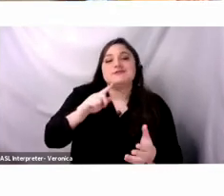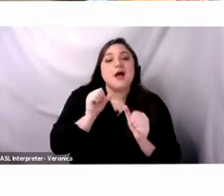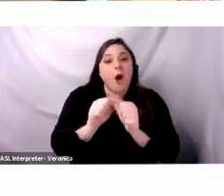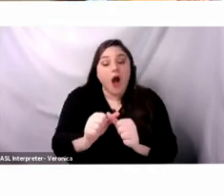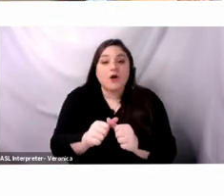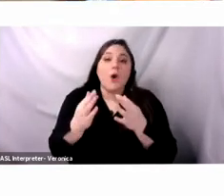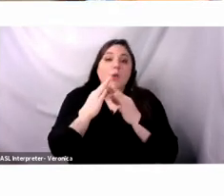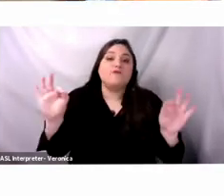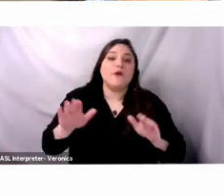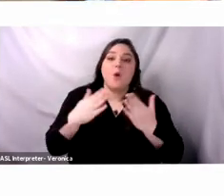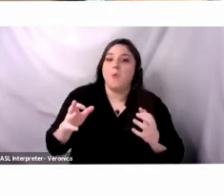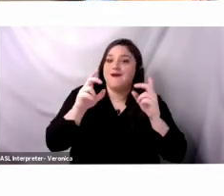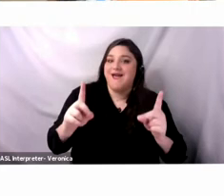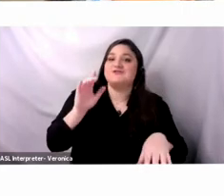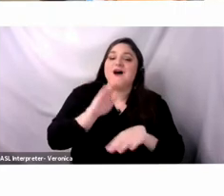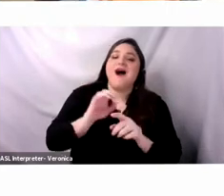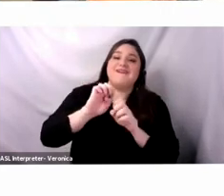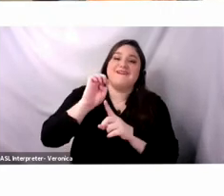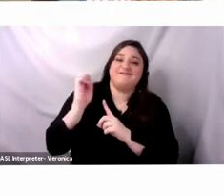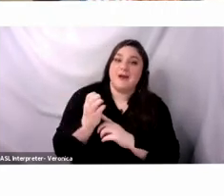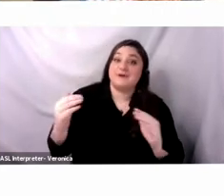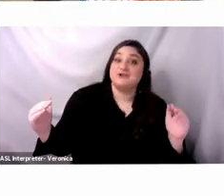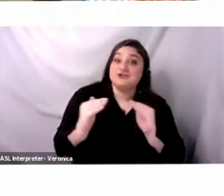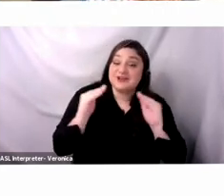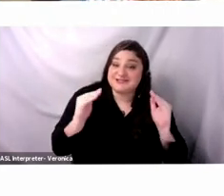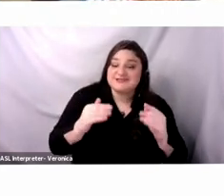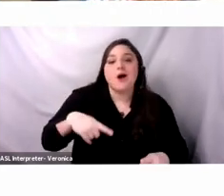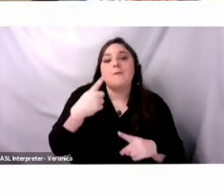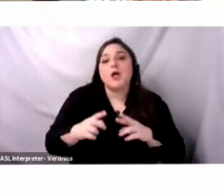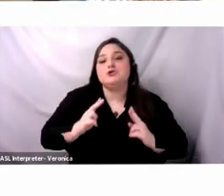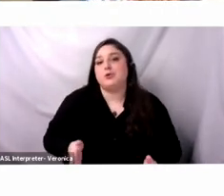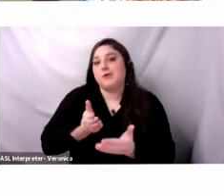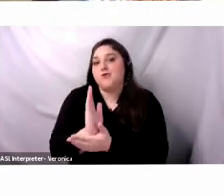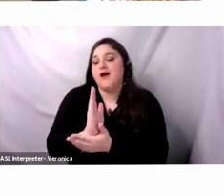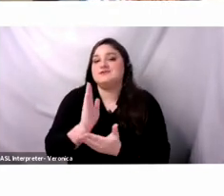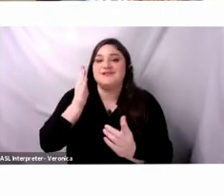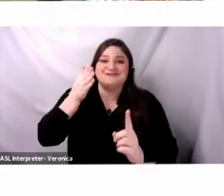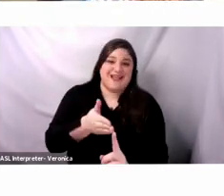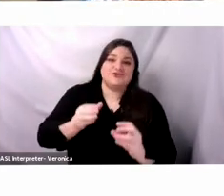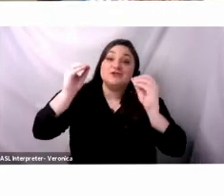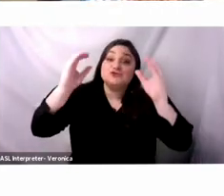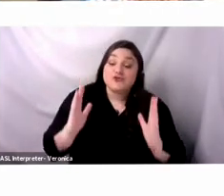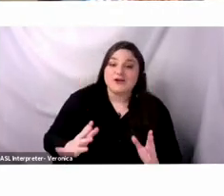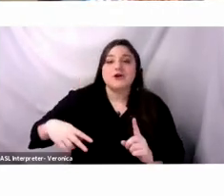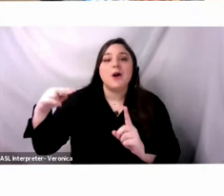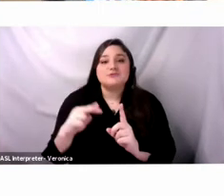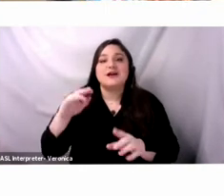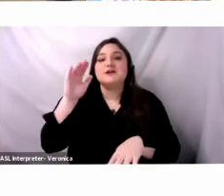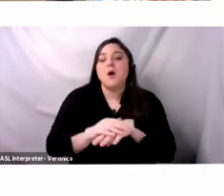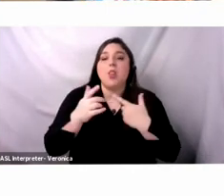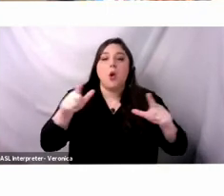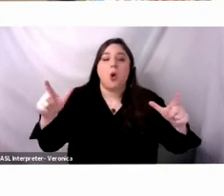open education series on environmental justice and human rights centering instructors and perspectives of the global